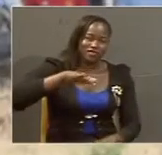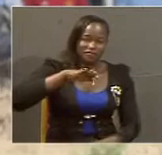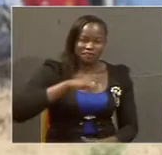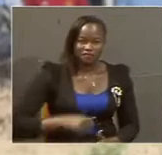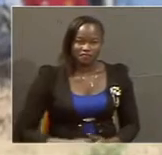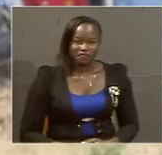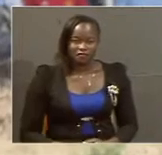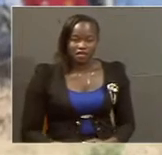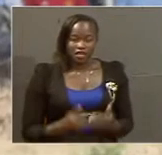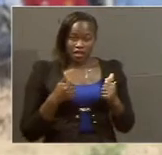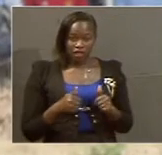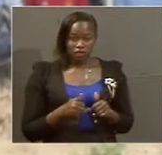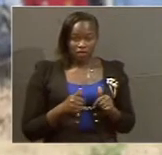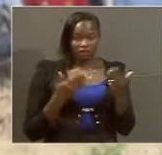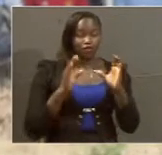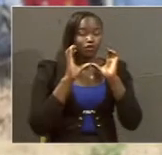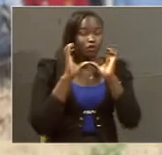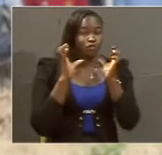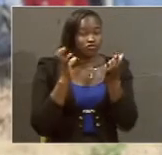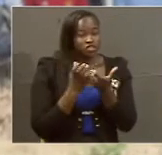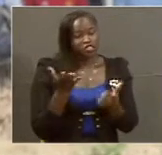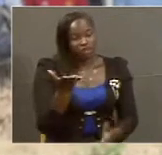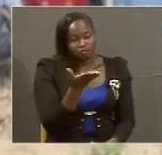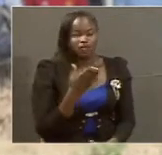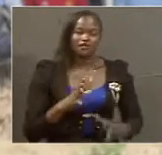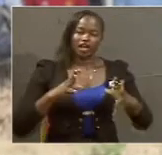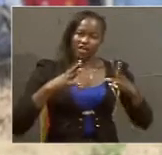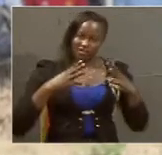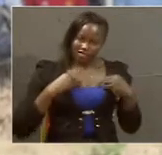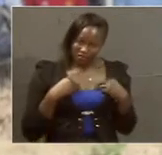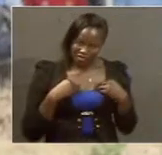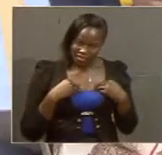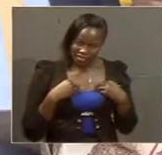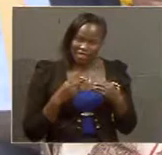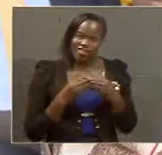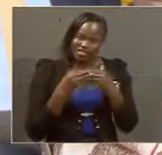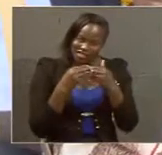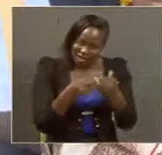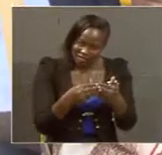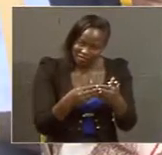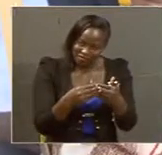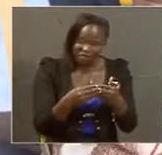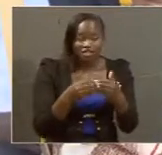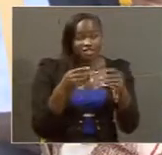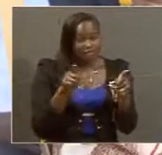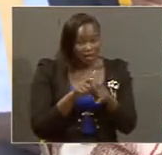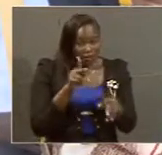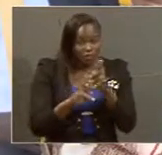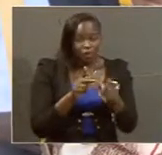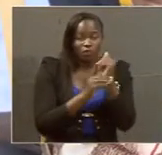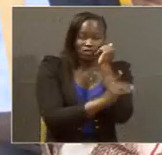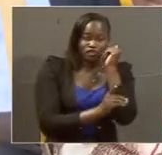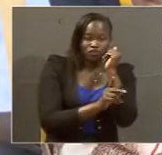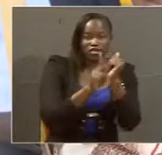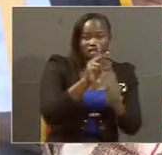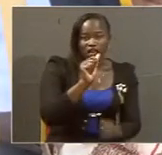This community here is a community which accepts leaders as ones, and our people of Katakwi have